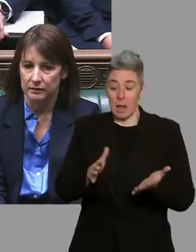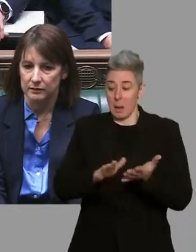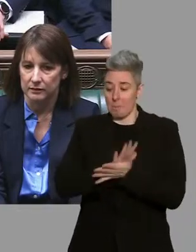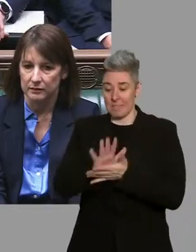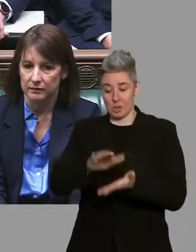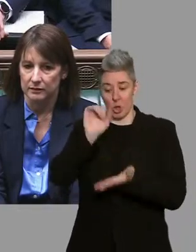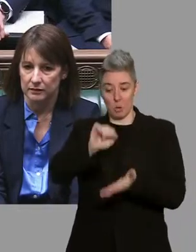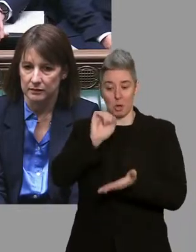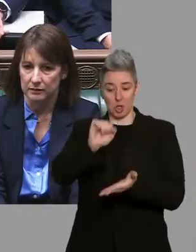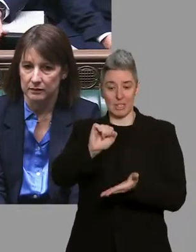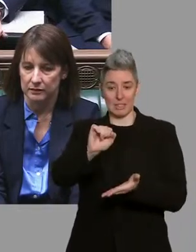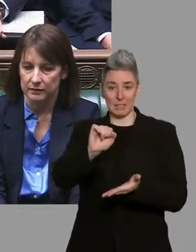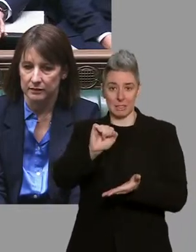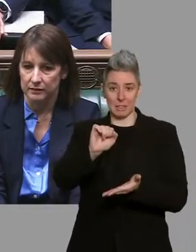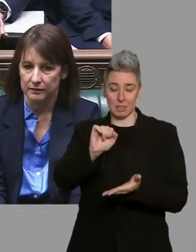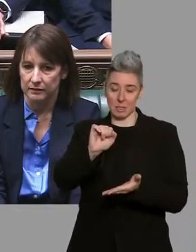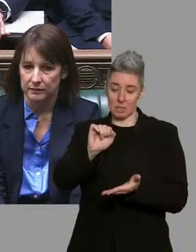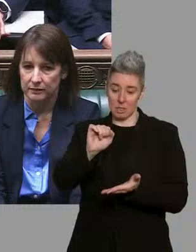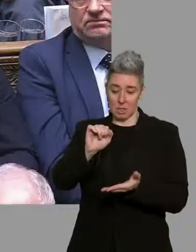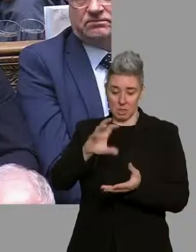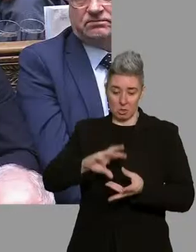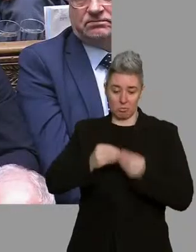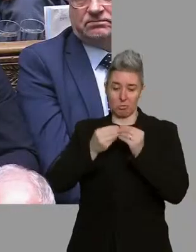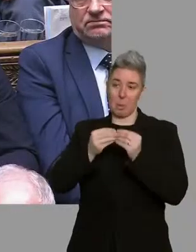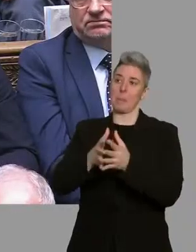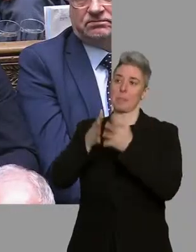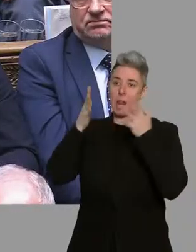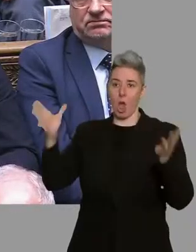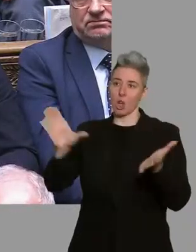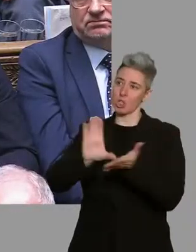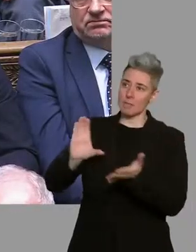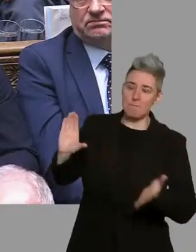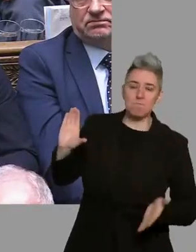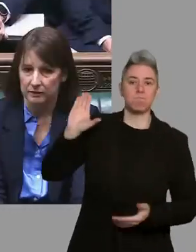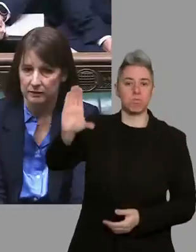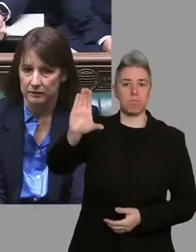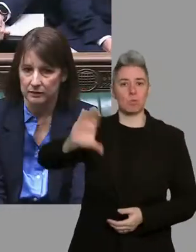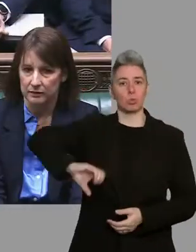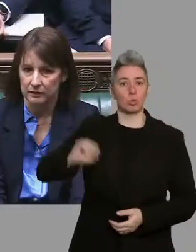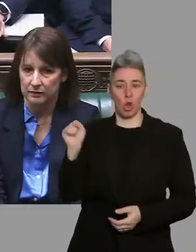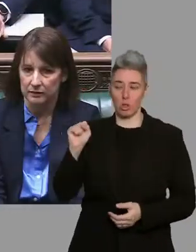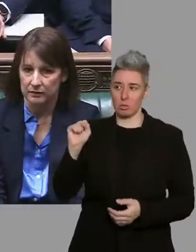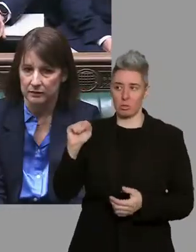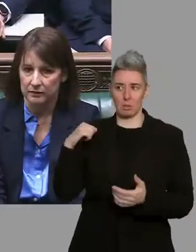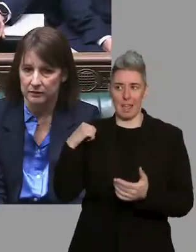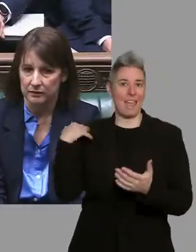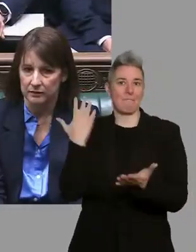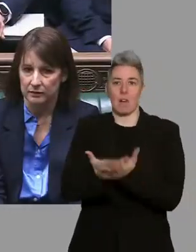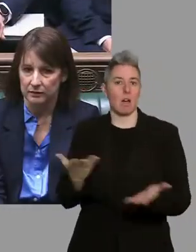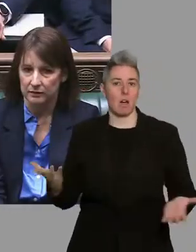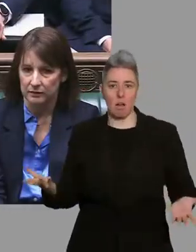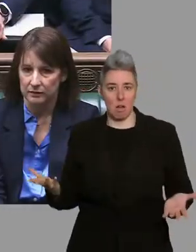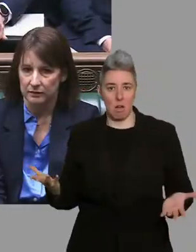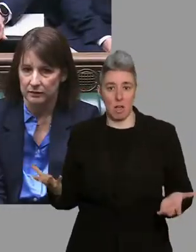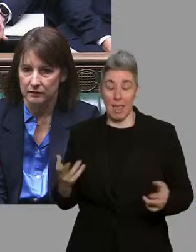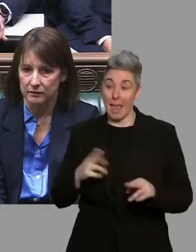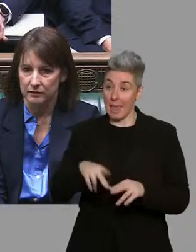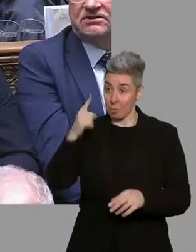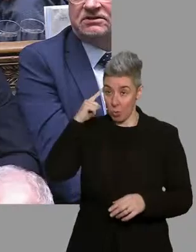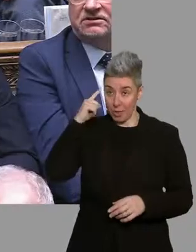began to Scotland. If he thinks we should now reverse that, then he should say